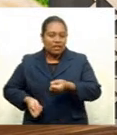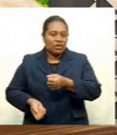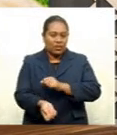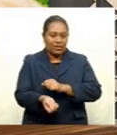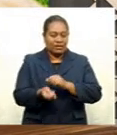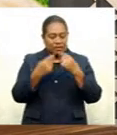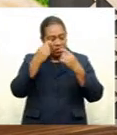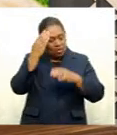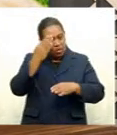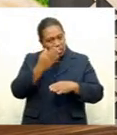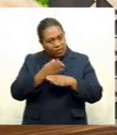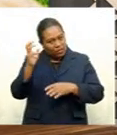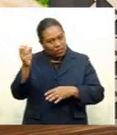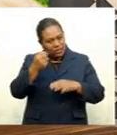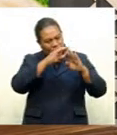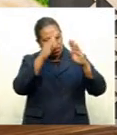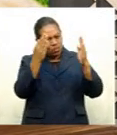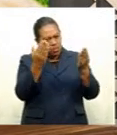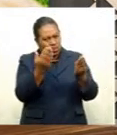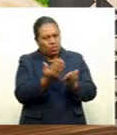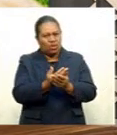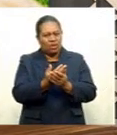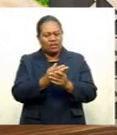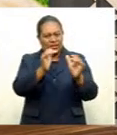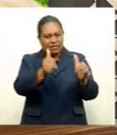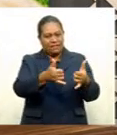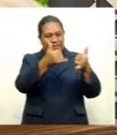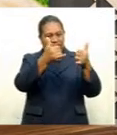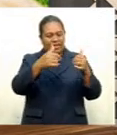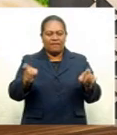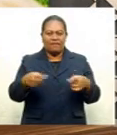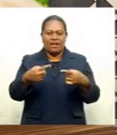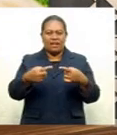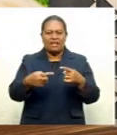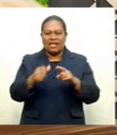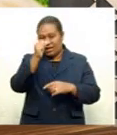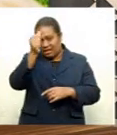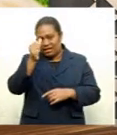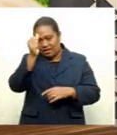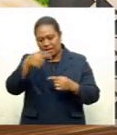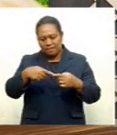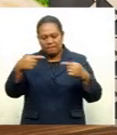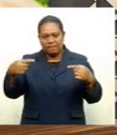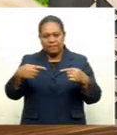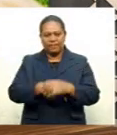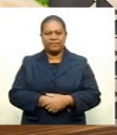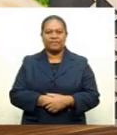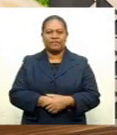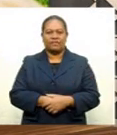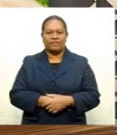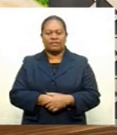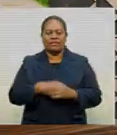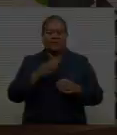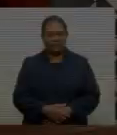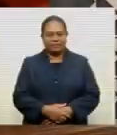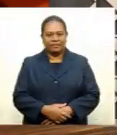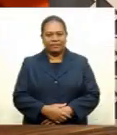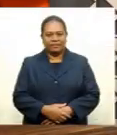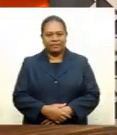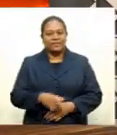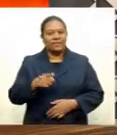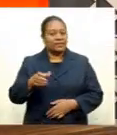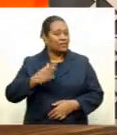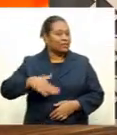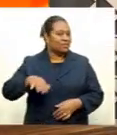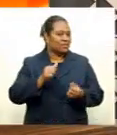Caps' hopes of winning the World Test Championship final against India hang in the balance, with everything riding on the final day. That's